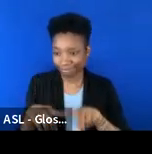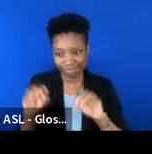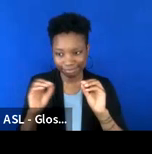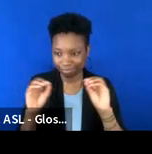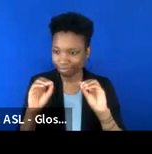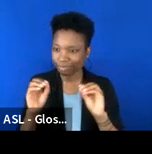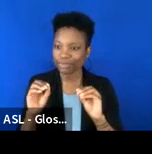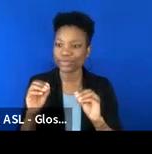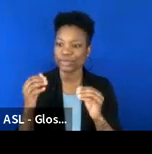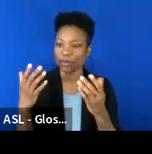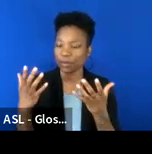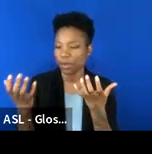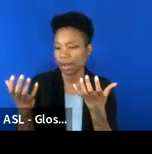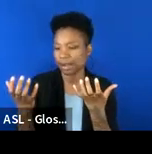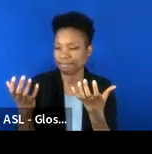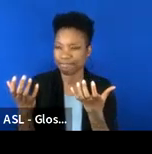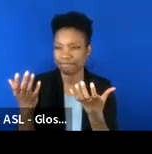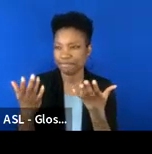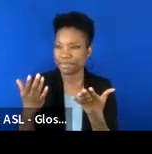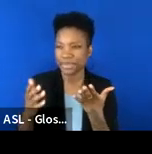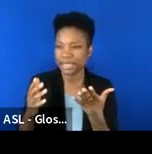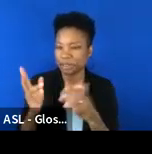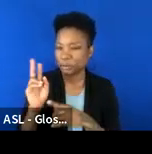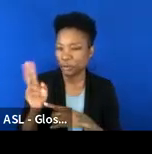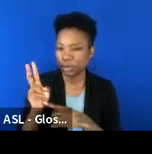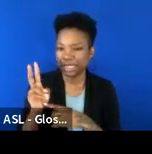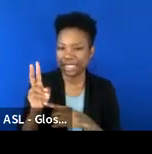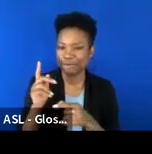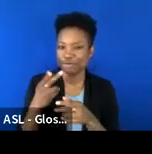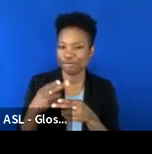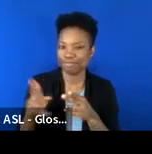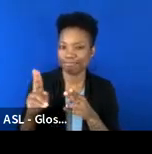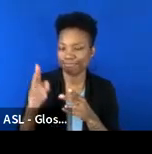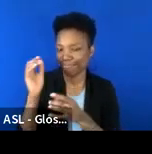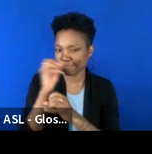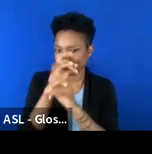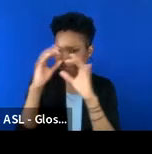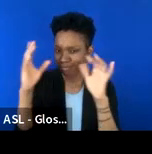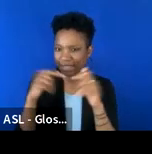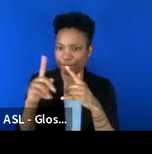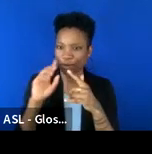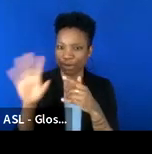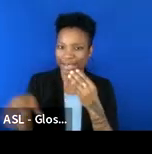take another 2 minutes to quickly dream up these answers, and then we'll plug them into that Mad Lib.